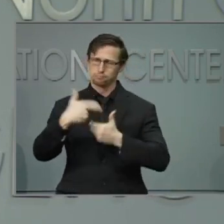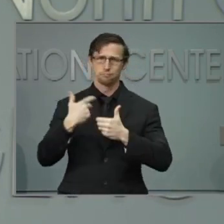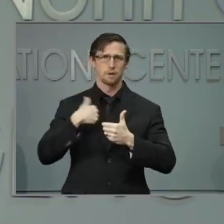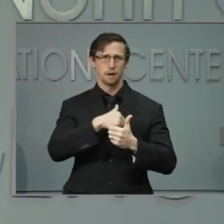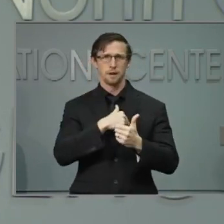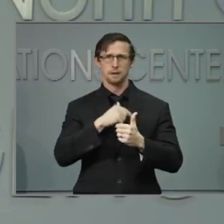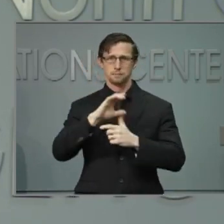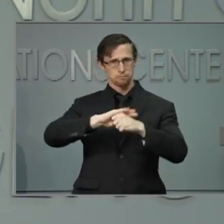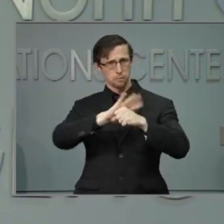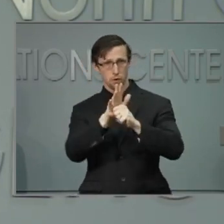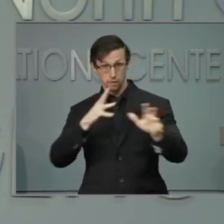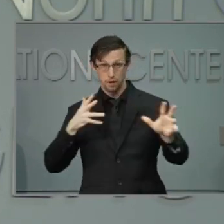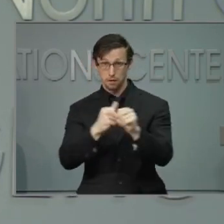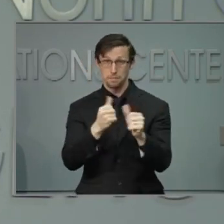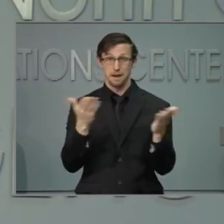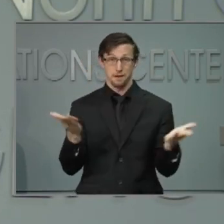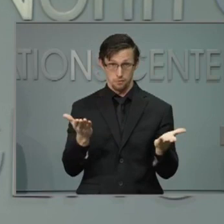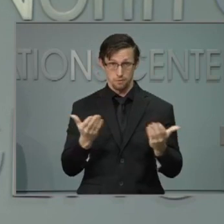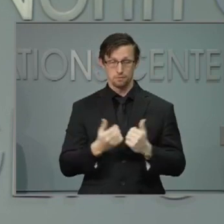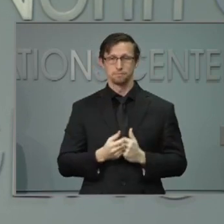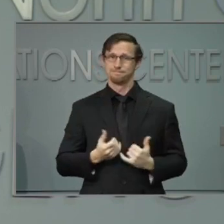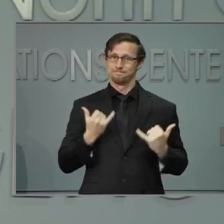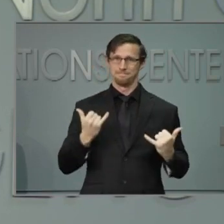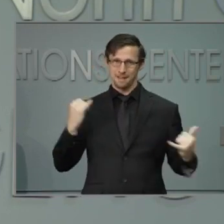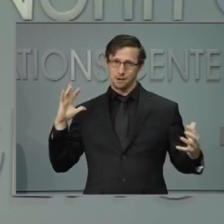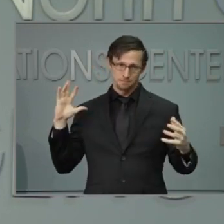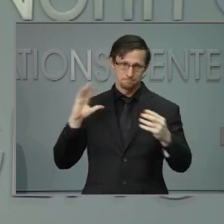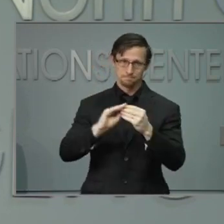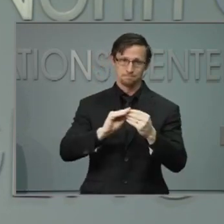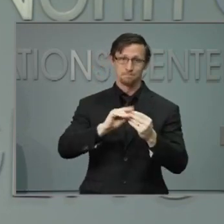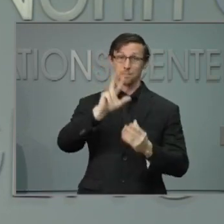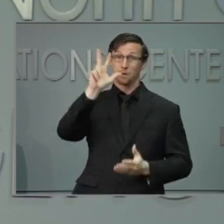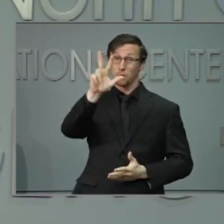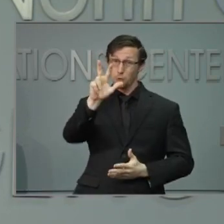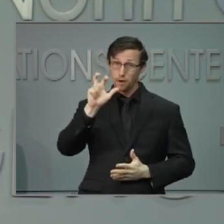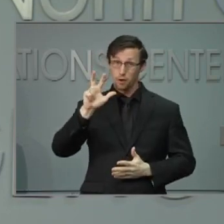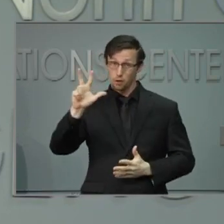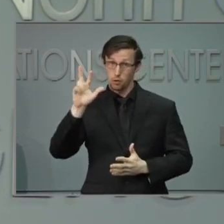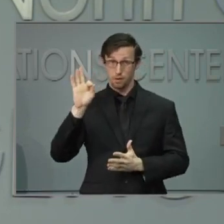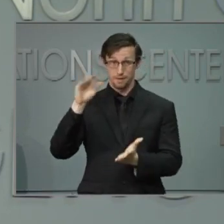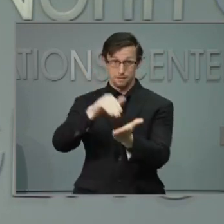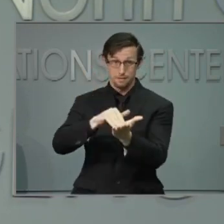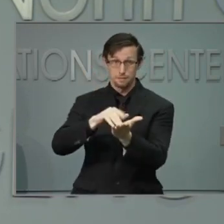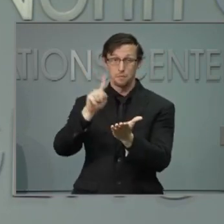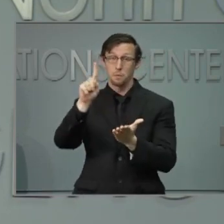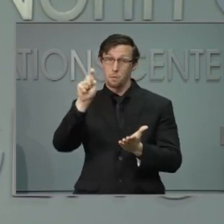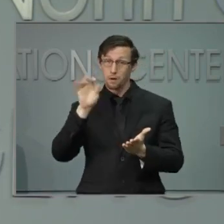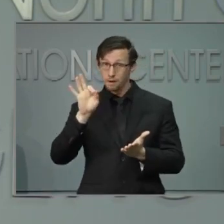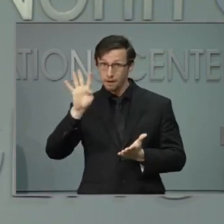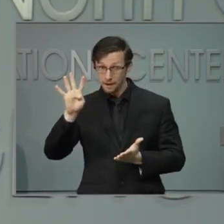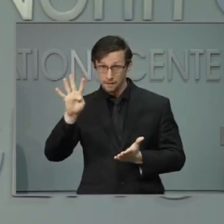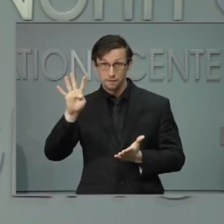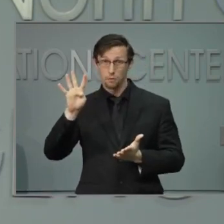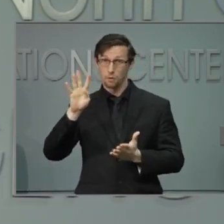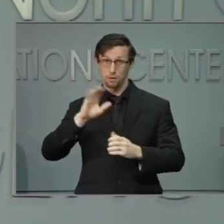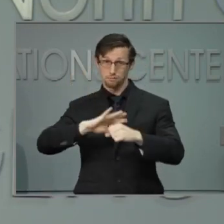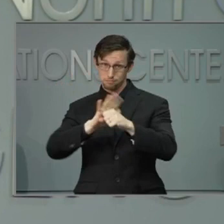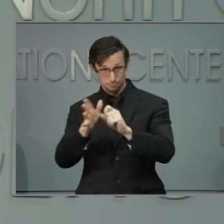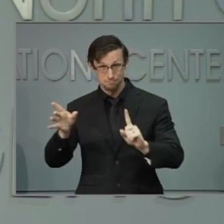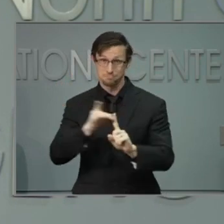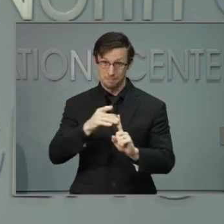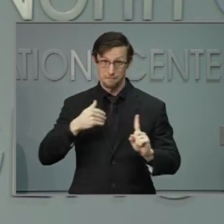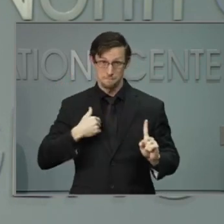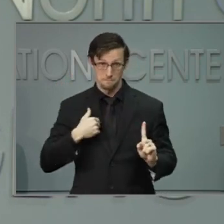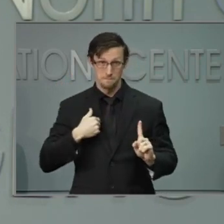339,194 cases, 2,419 new cases reported since